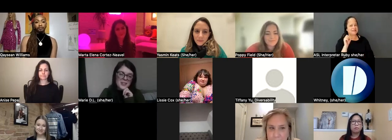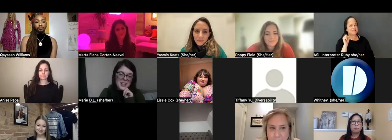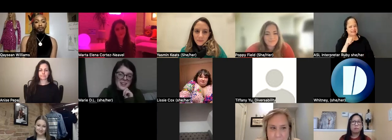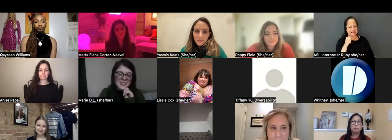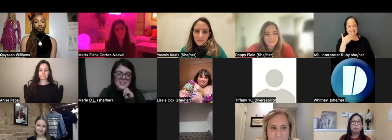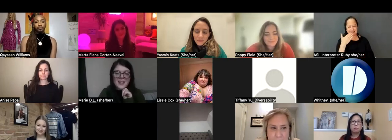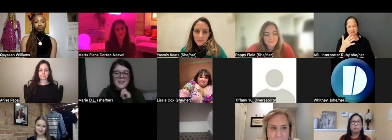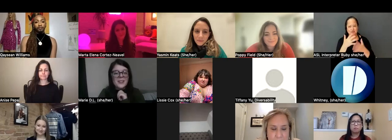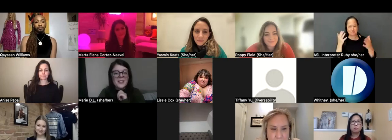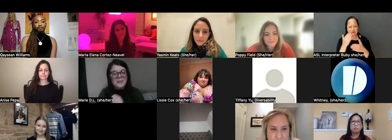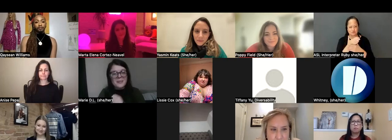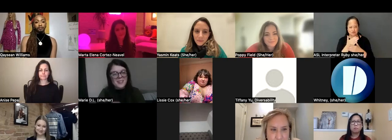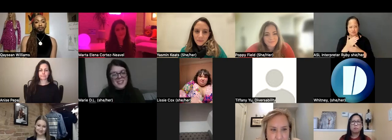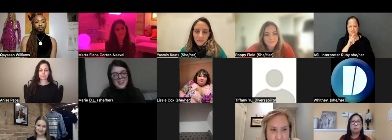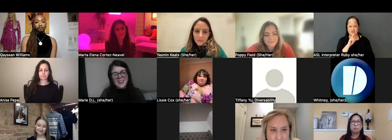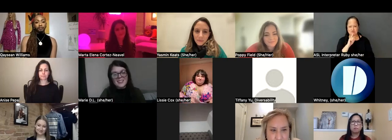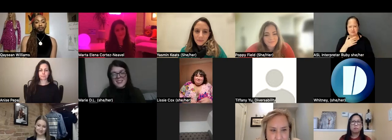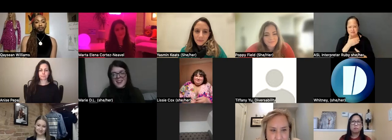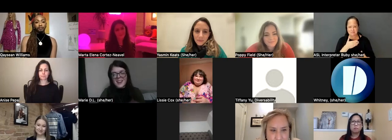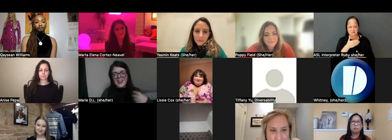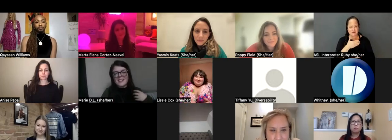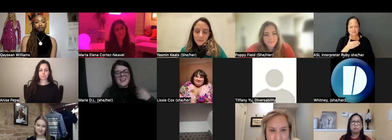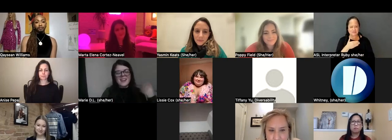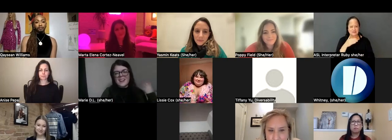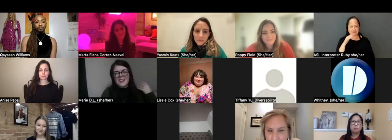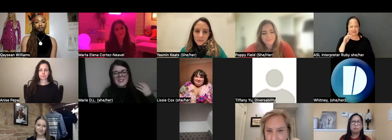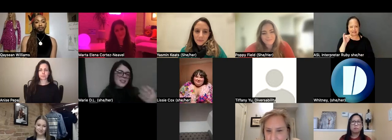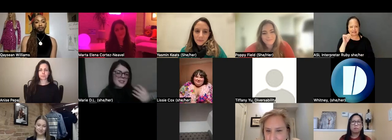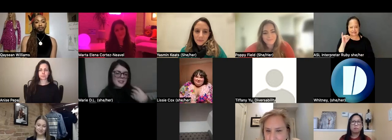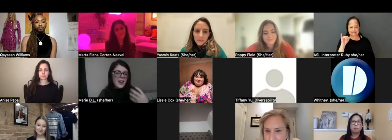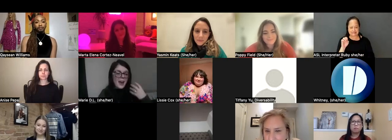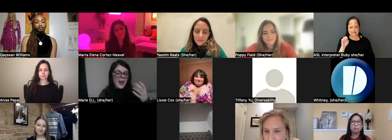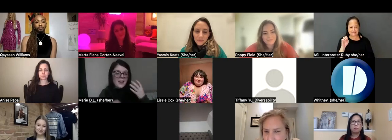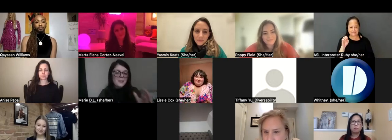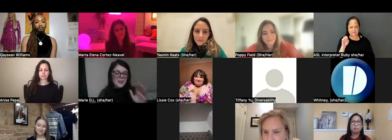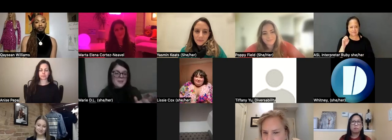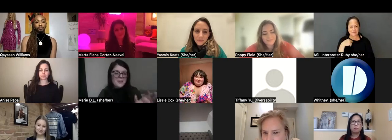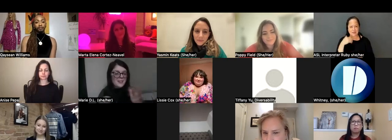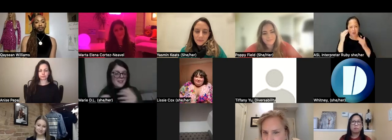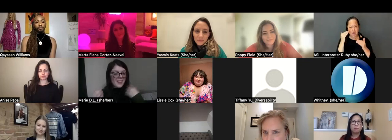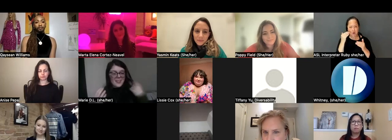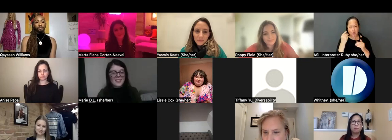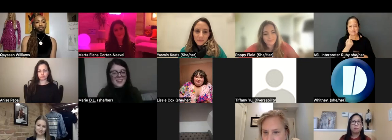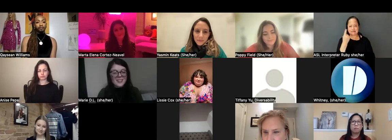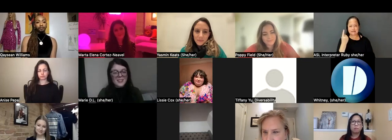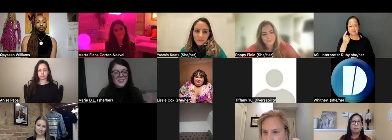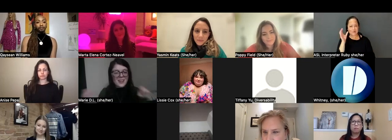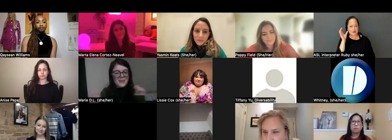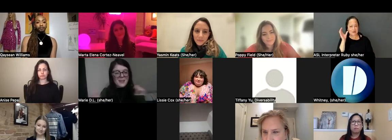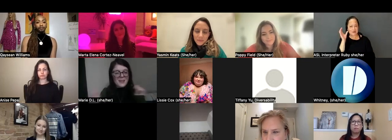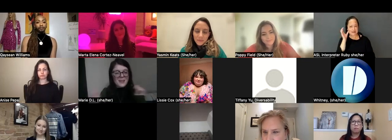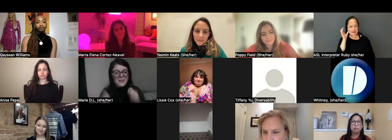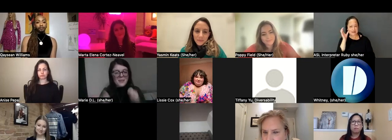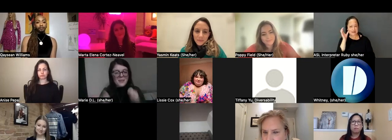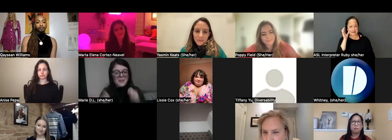for sharing, Lissie. I really appreciate that insight. And it's just, I hope someone hears that so they create